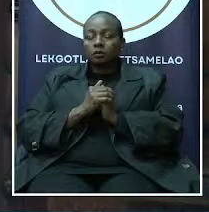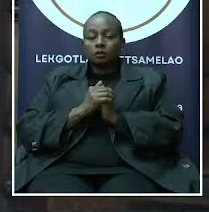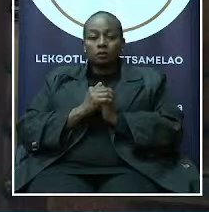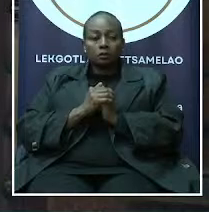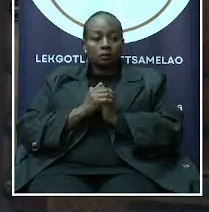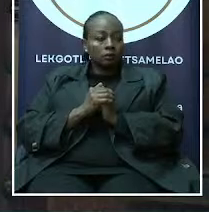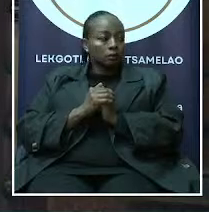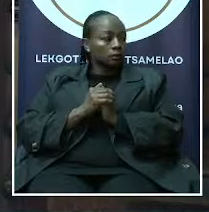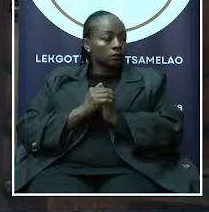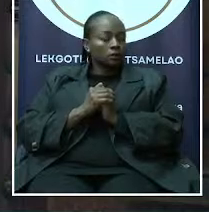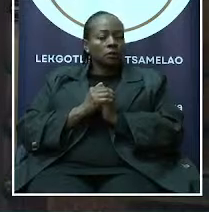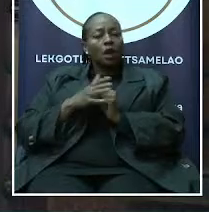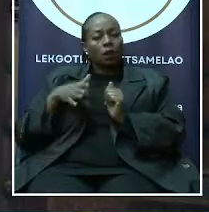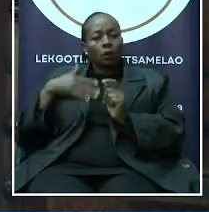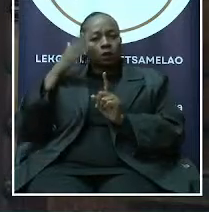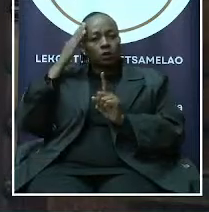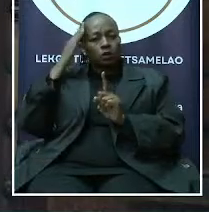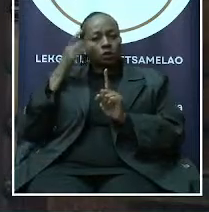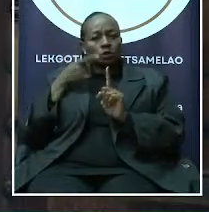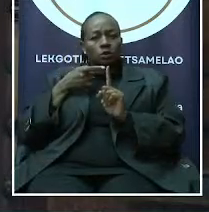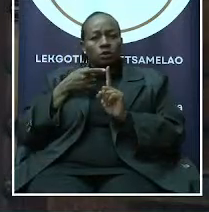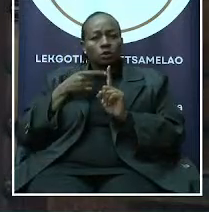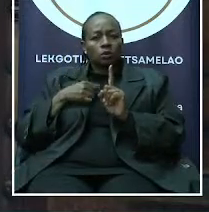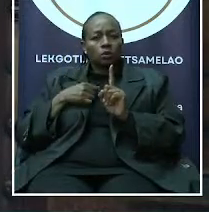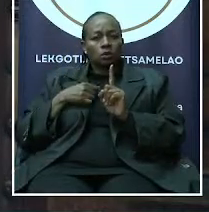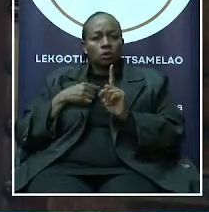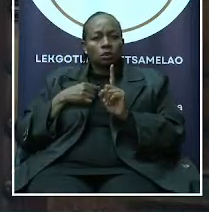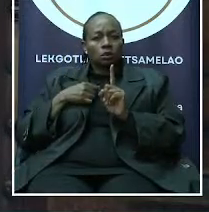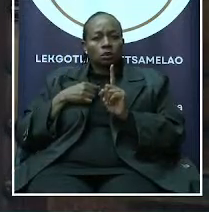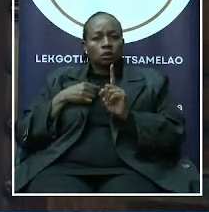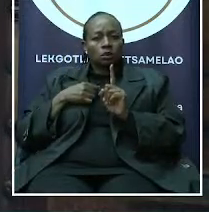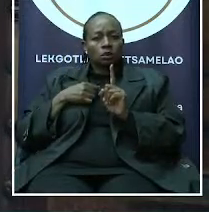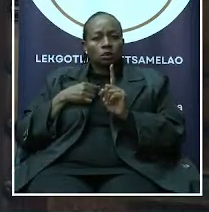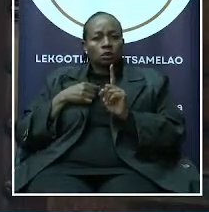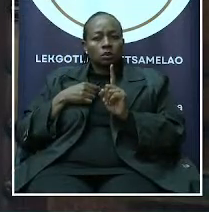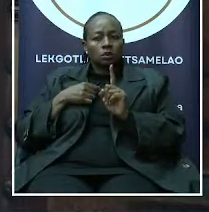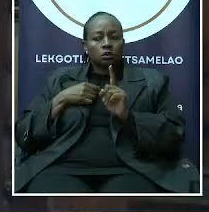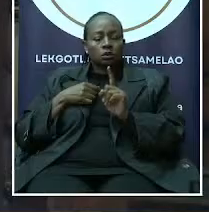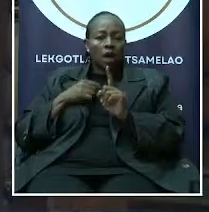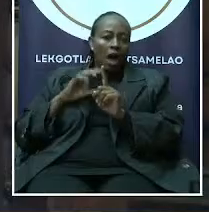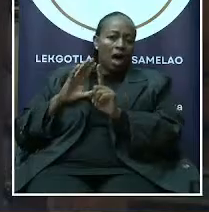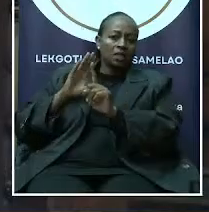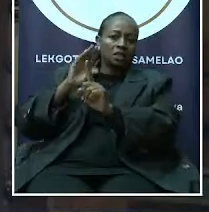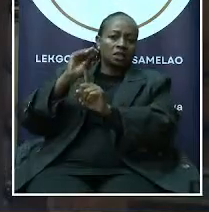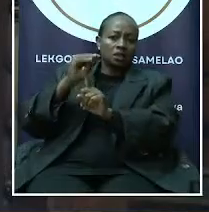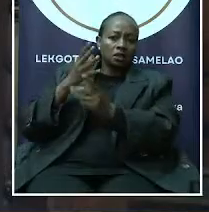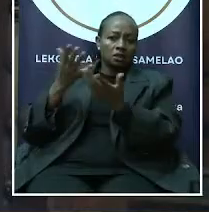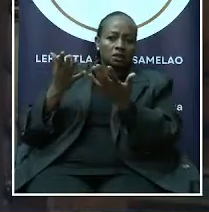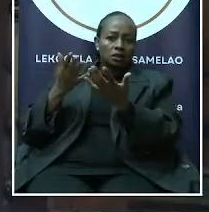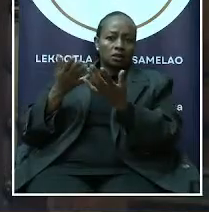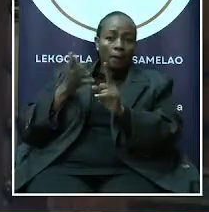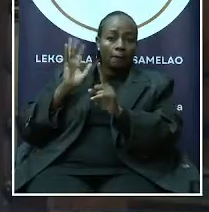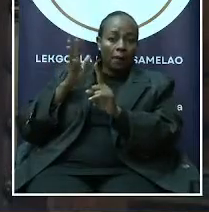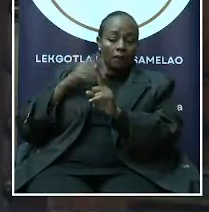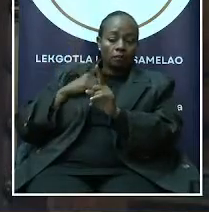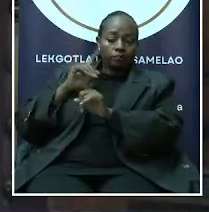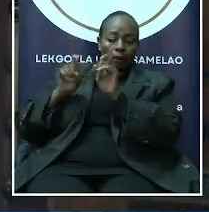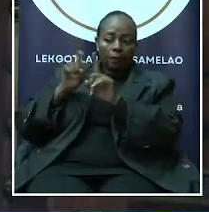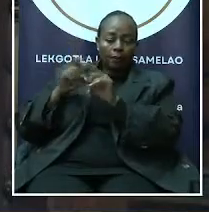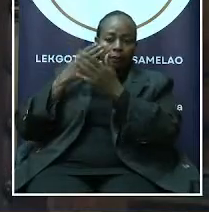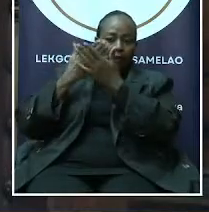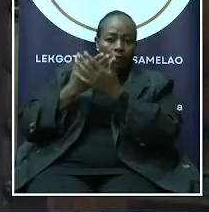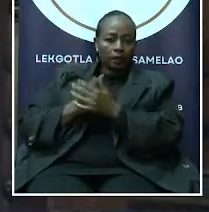I was asking if we would be allowed to ask the presenters questions